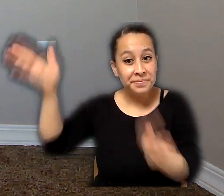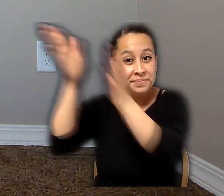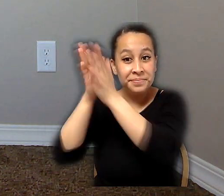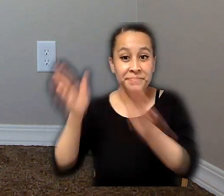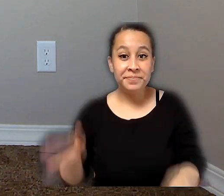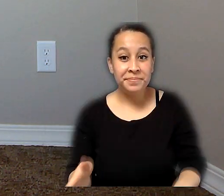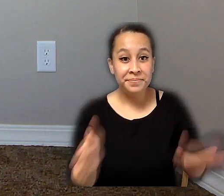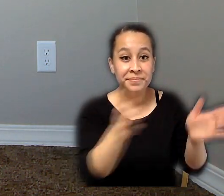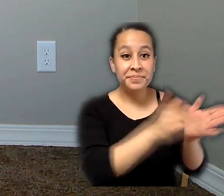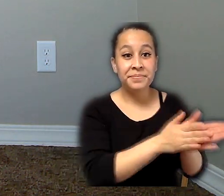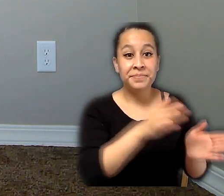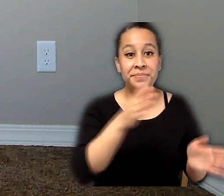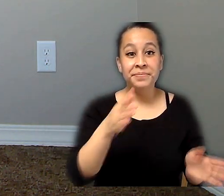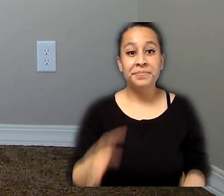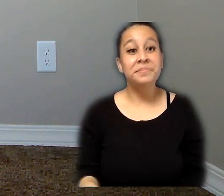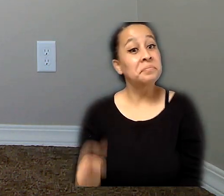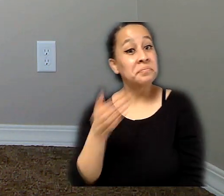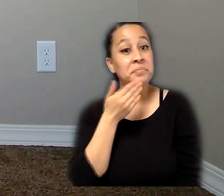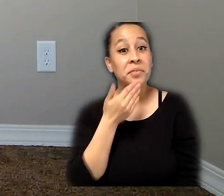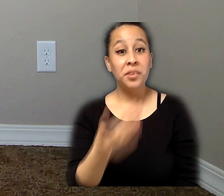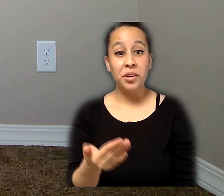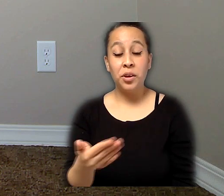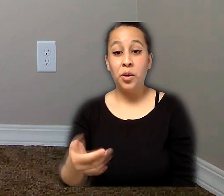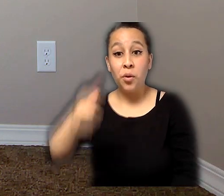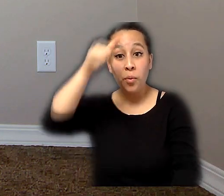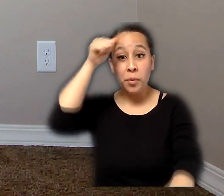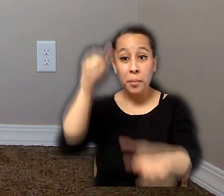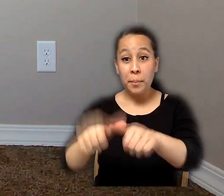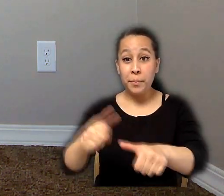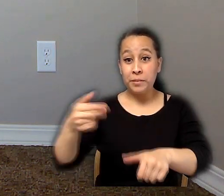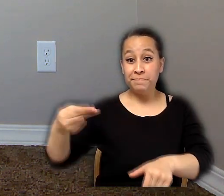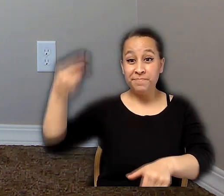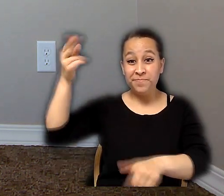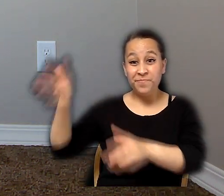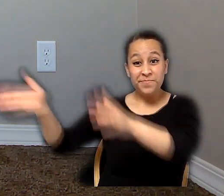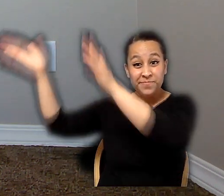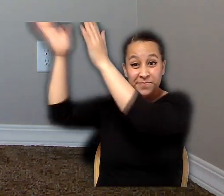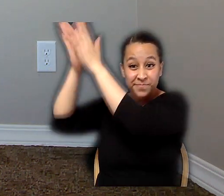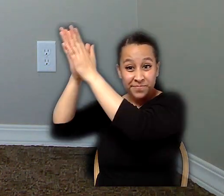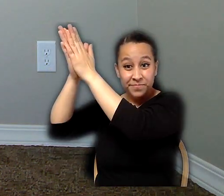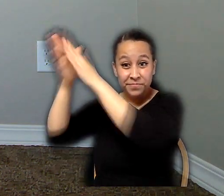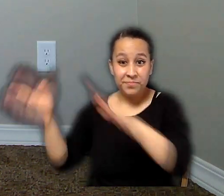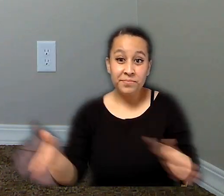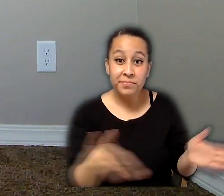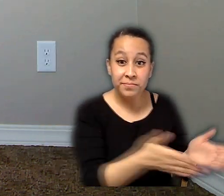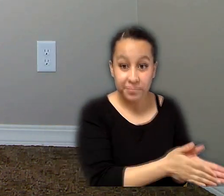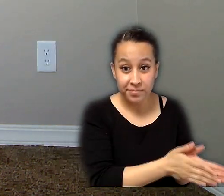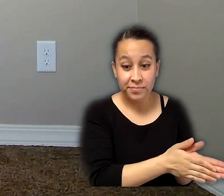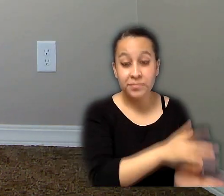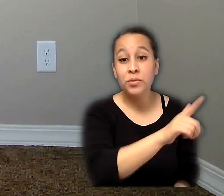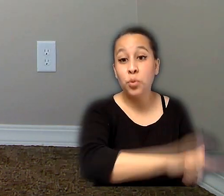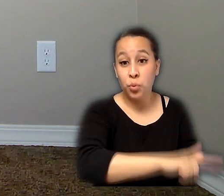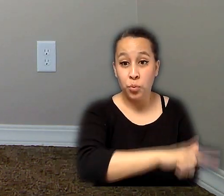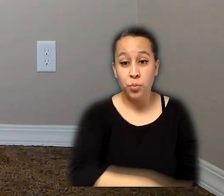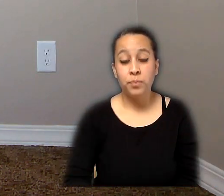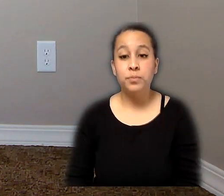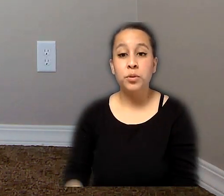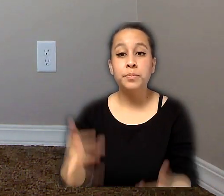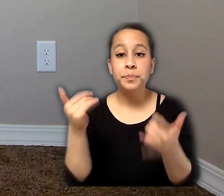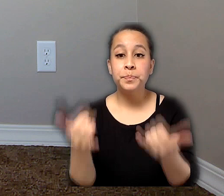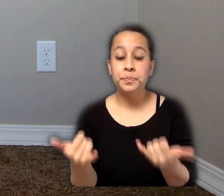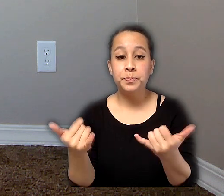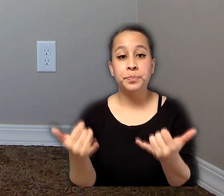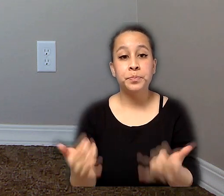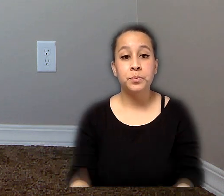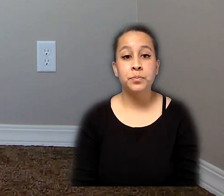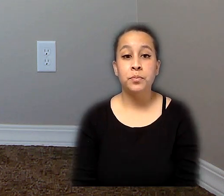step, clap, clap. Good. Remember, this one's up high, this one's down low. Now, what